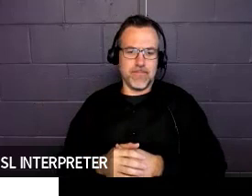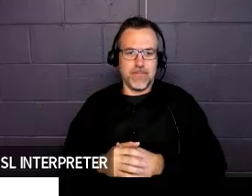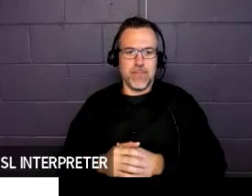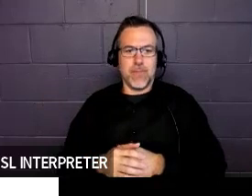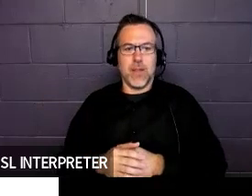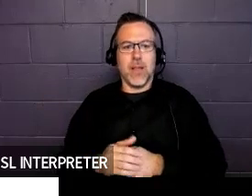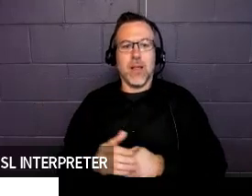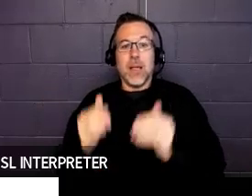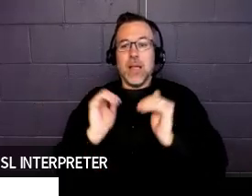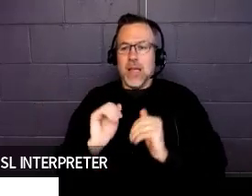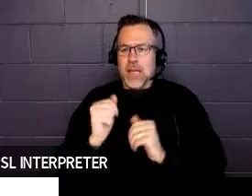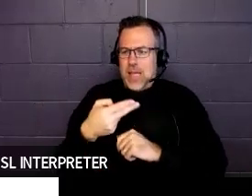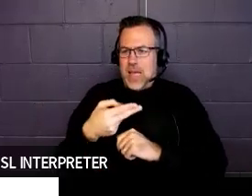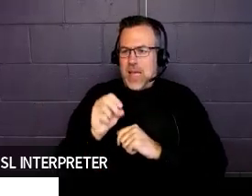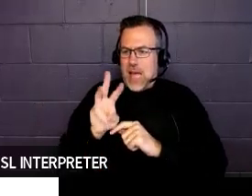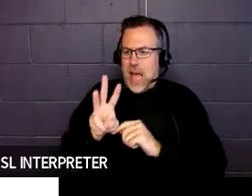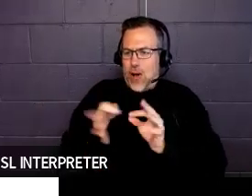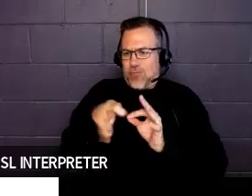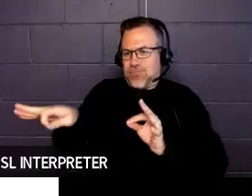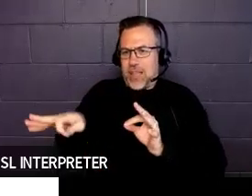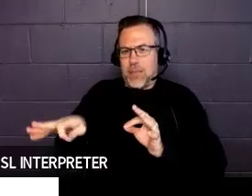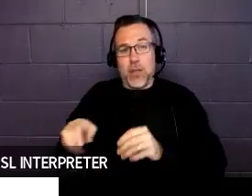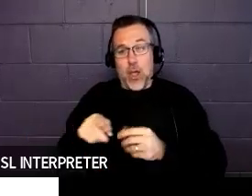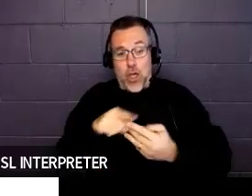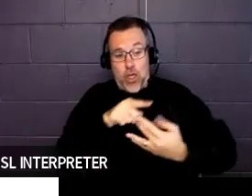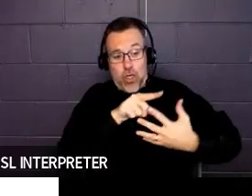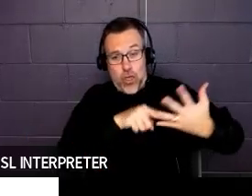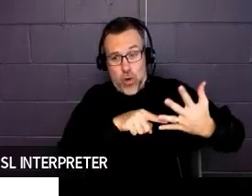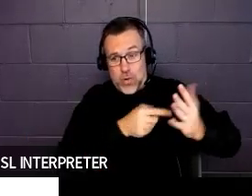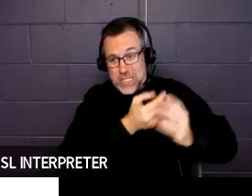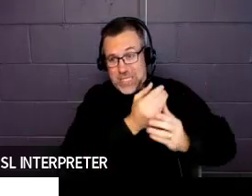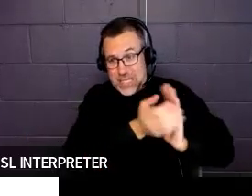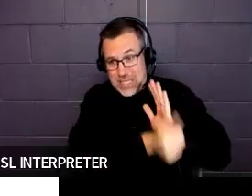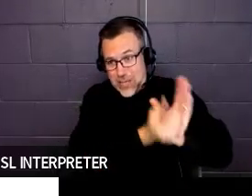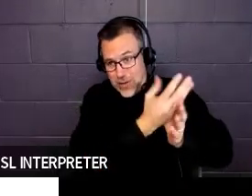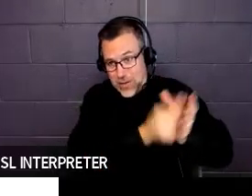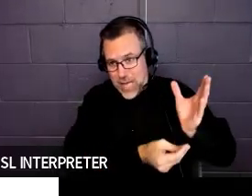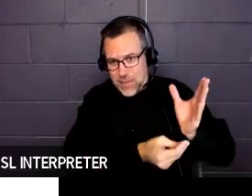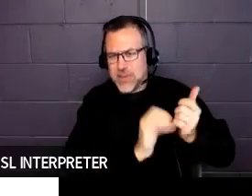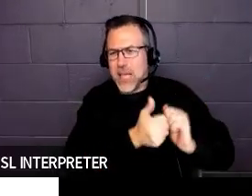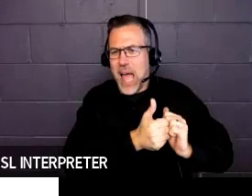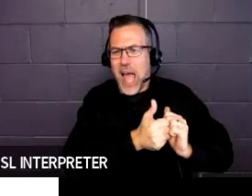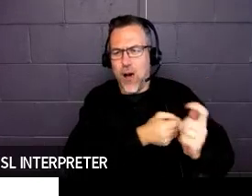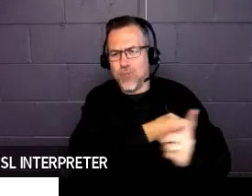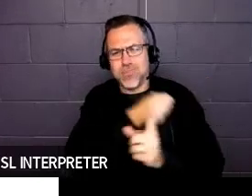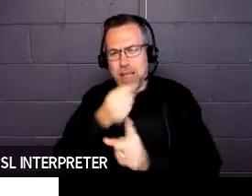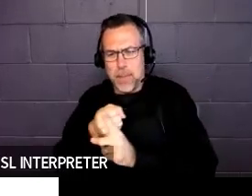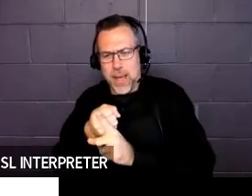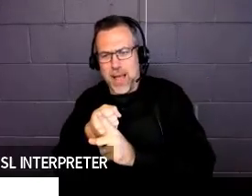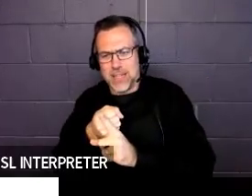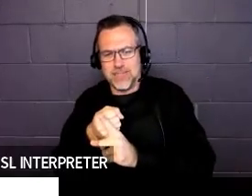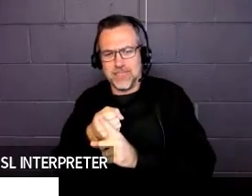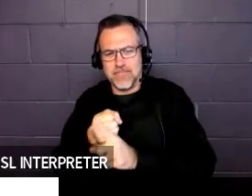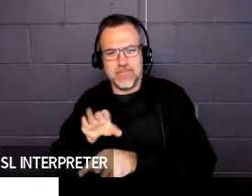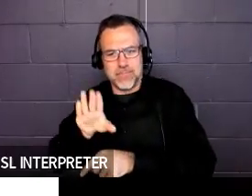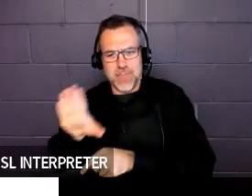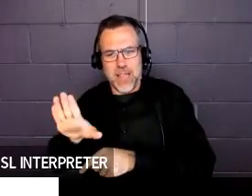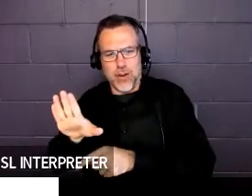And then that how statement, how do those skills impact the child's involvement in the general